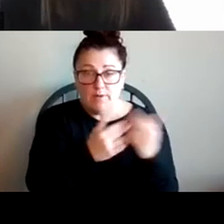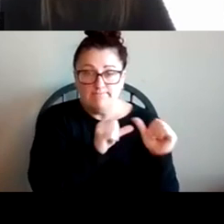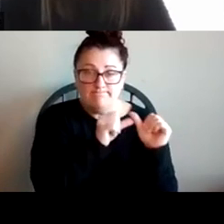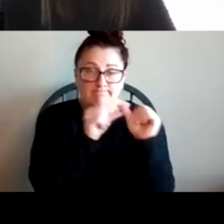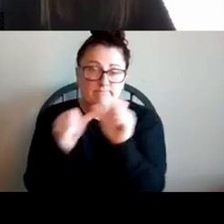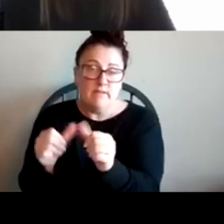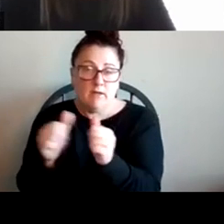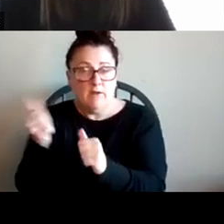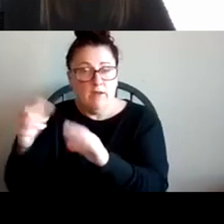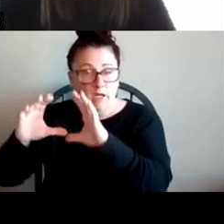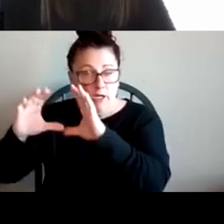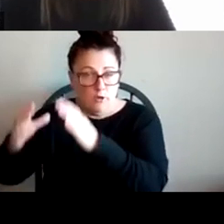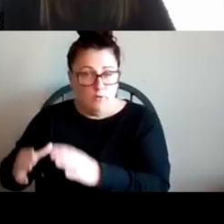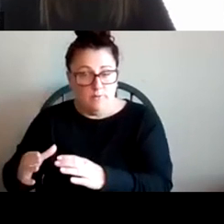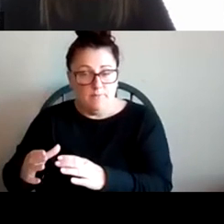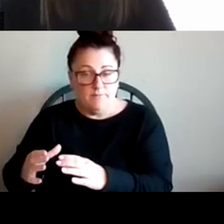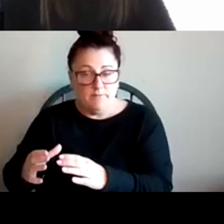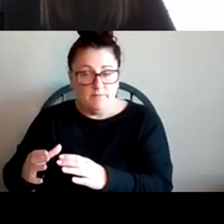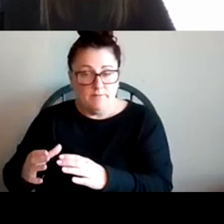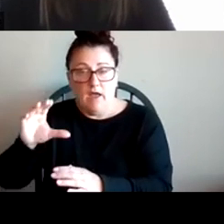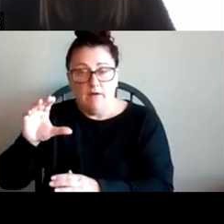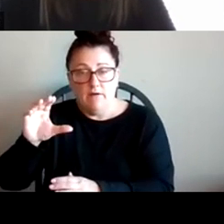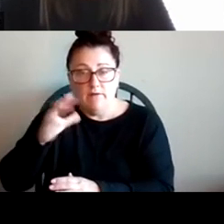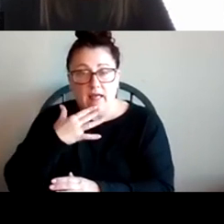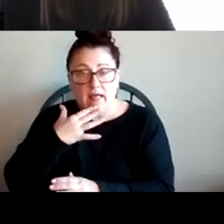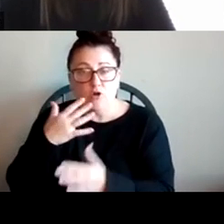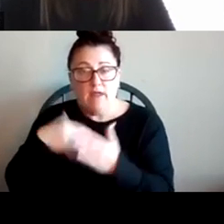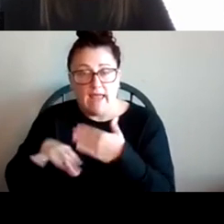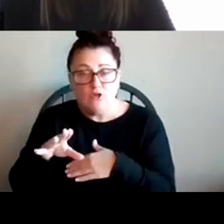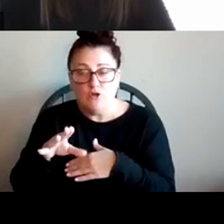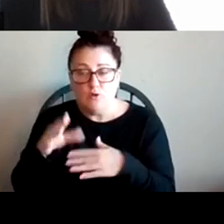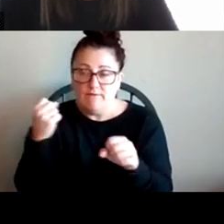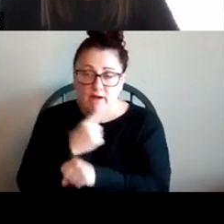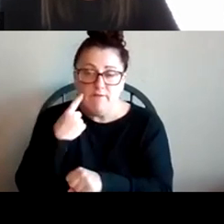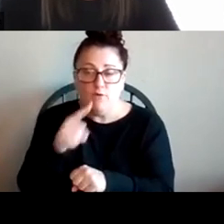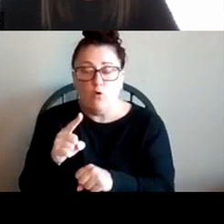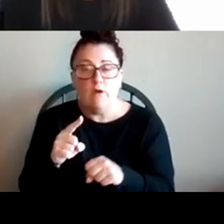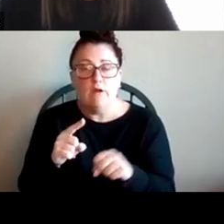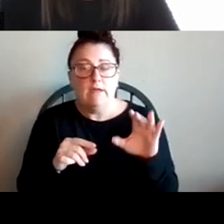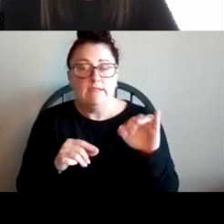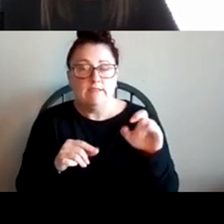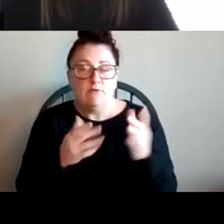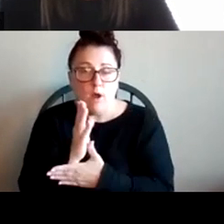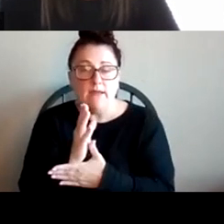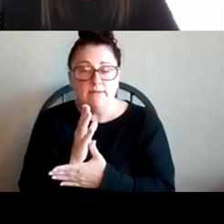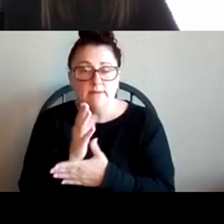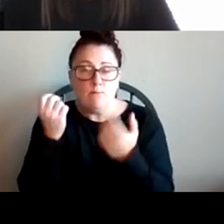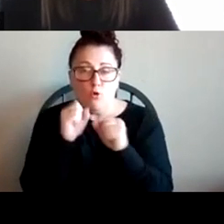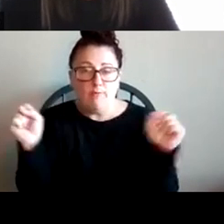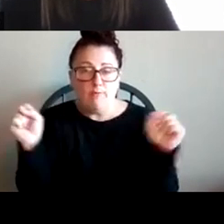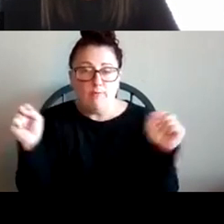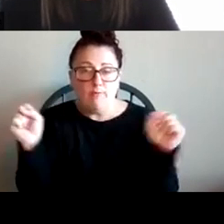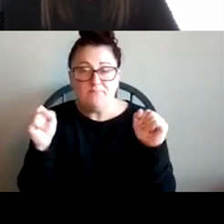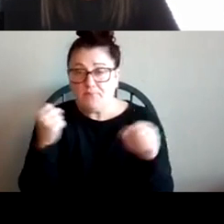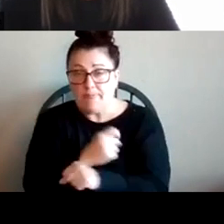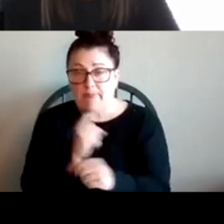every other group of color who entered that we fought for during the civil rights movement. We fought for